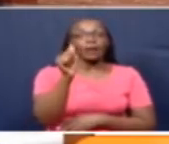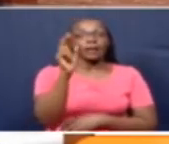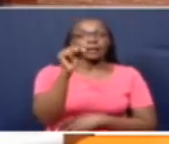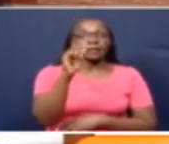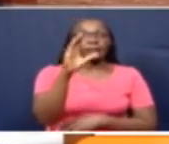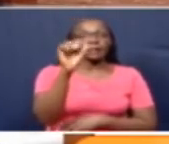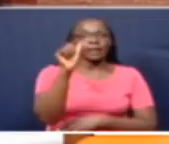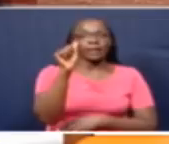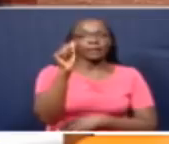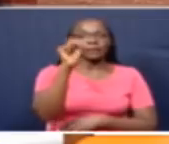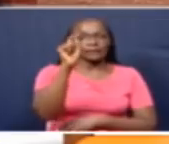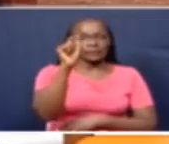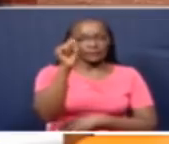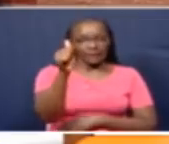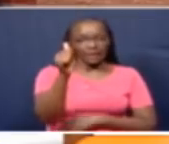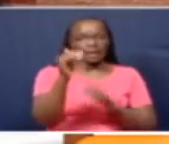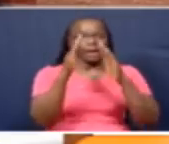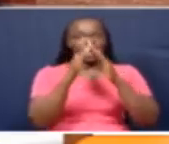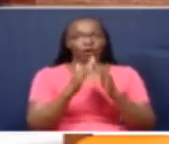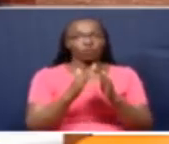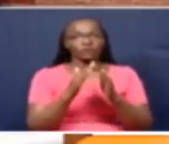there,